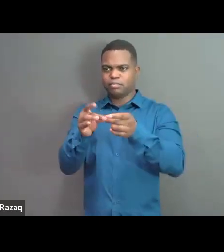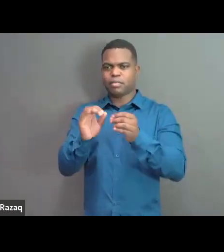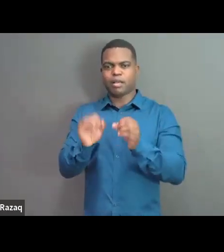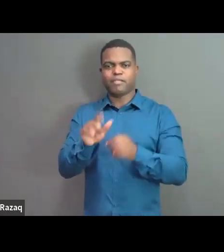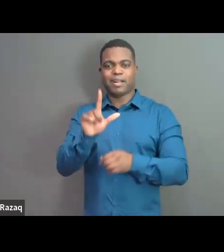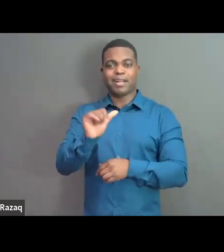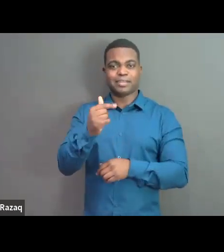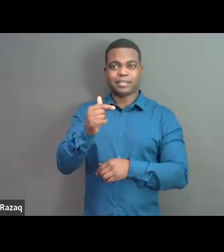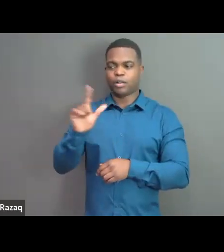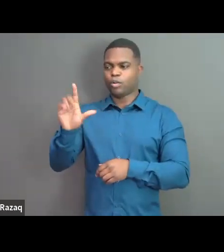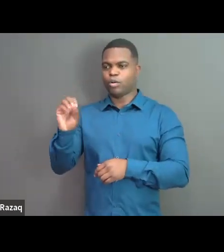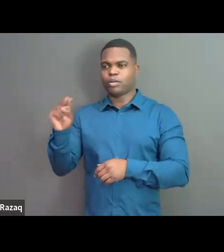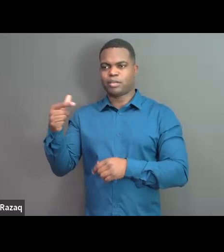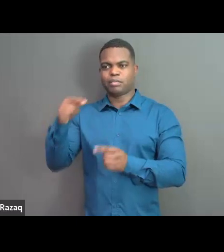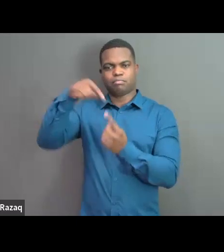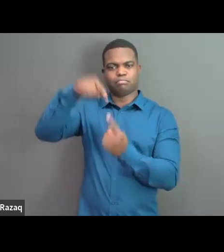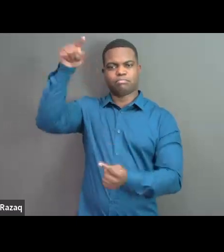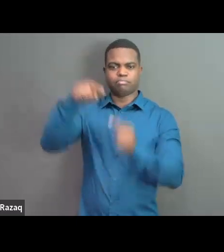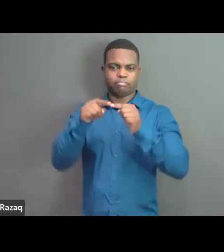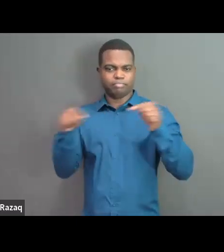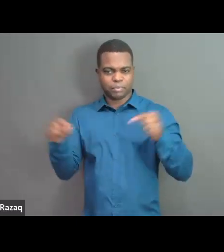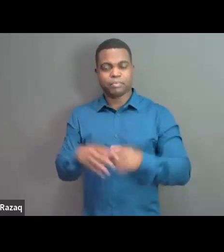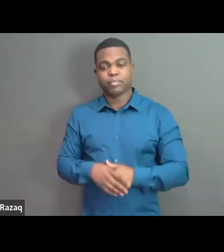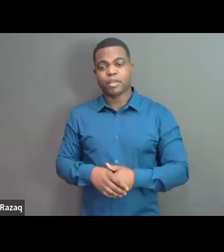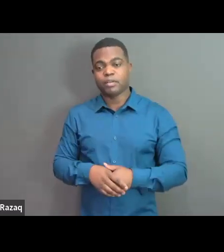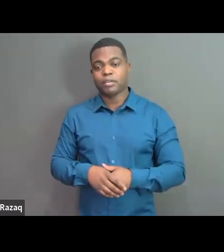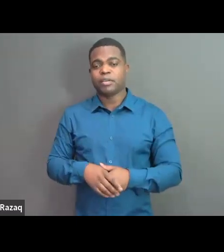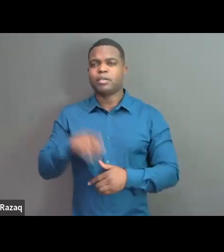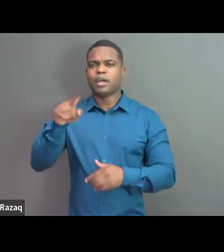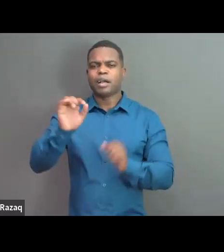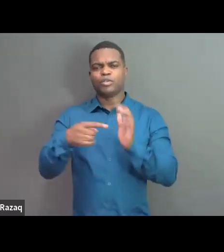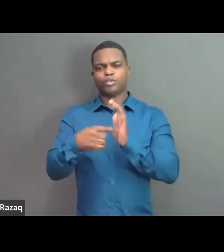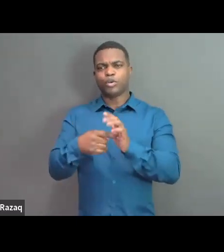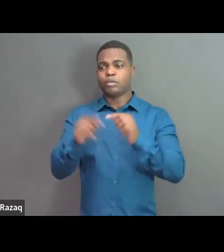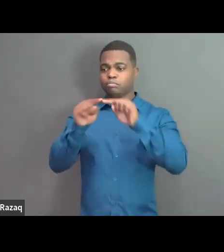widths. For example, an address would be like MV